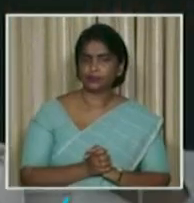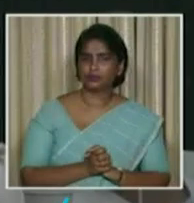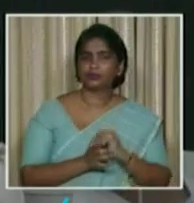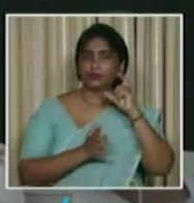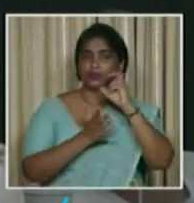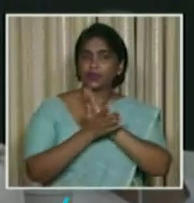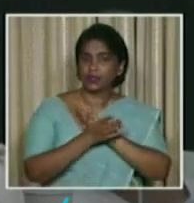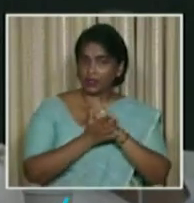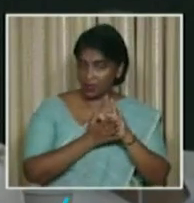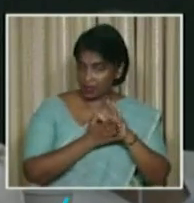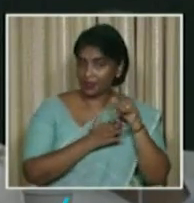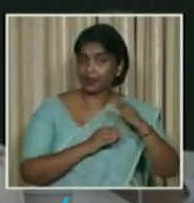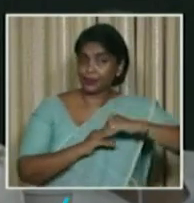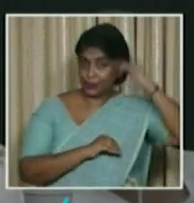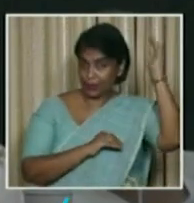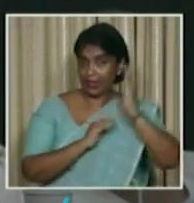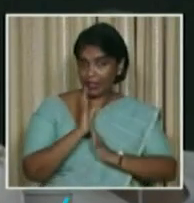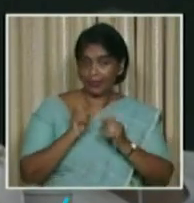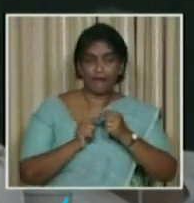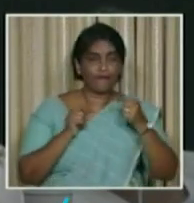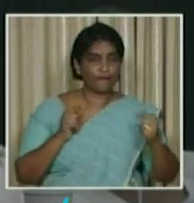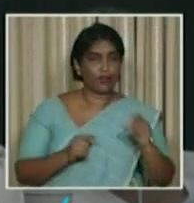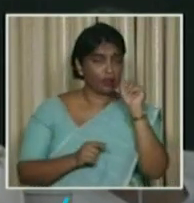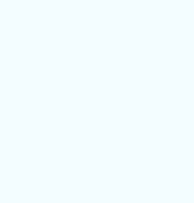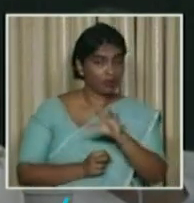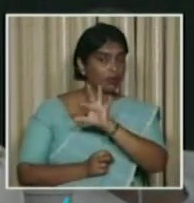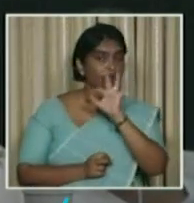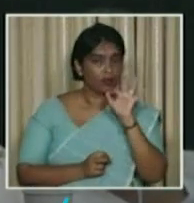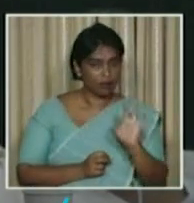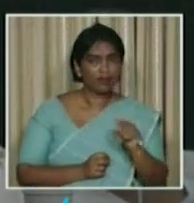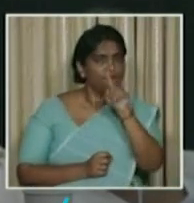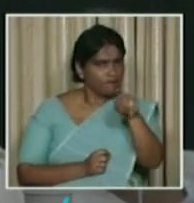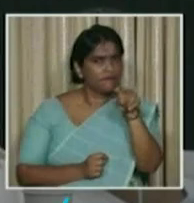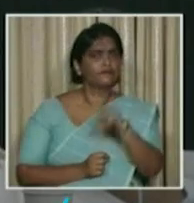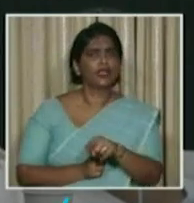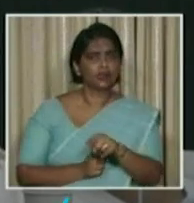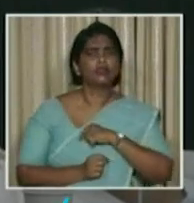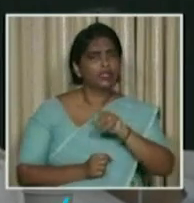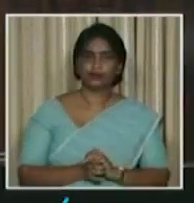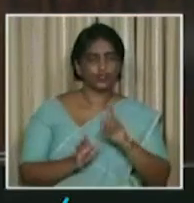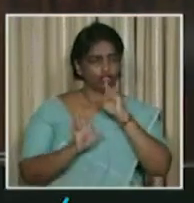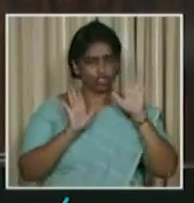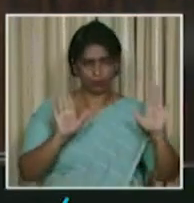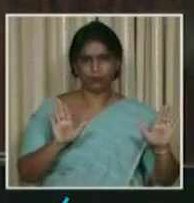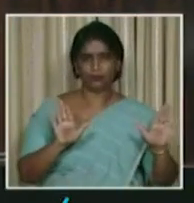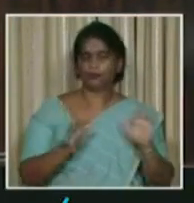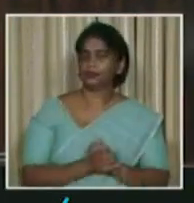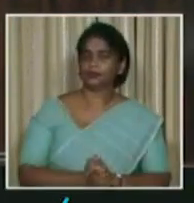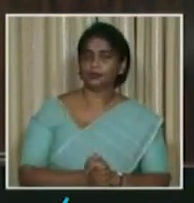Champika ranawaka mattumawa vipakshaye niyojane karala patkirimat waradi ekai api digindagatama kiyanne